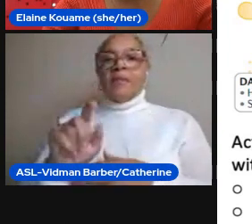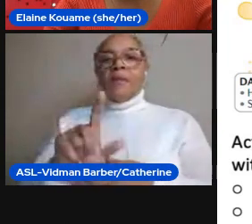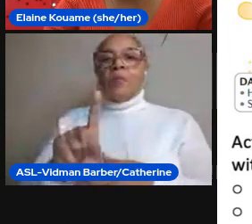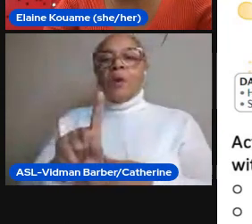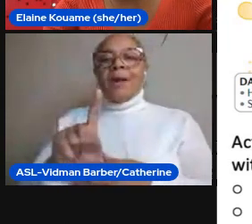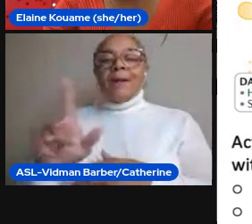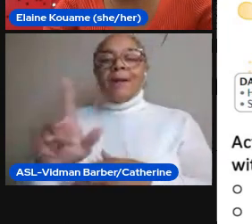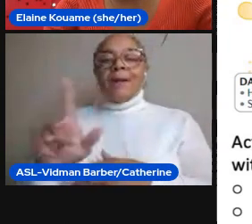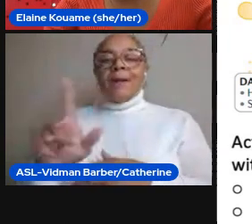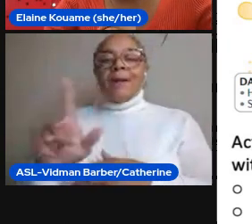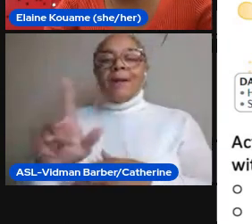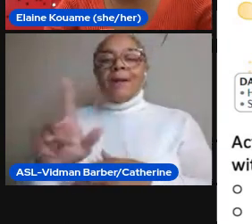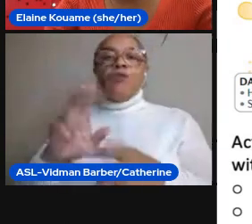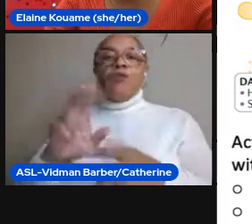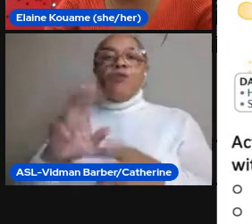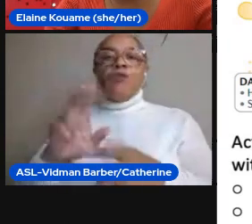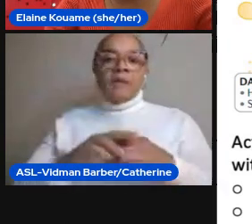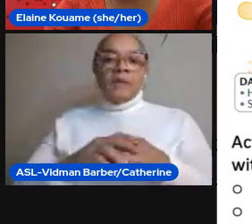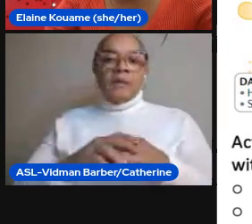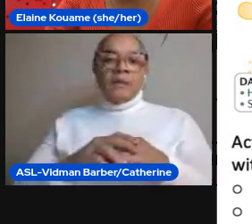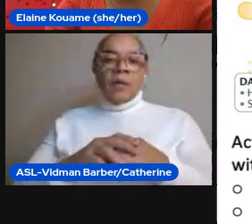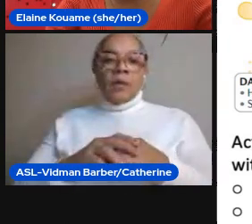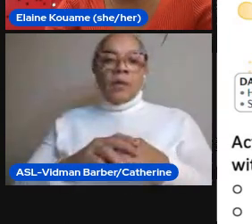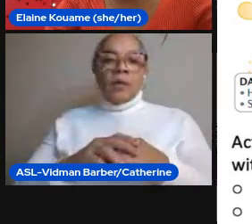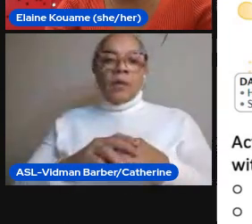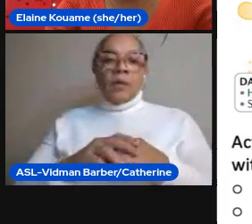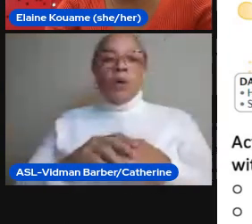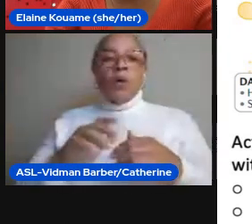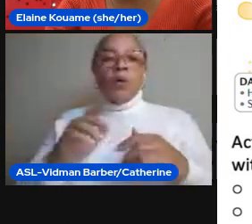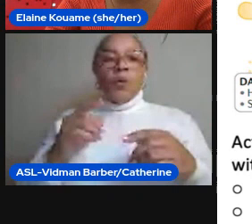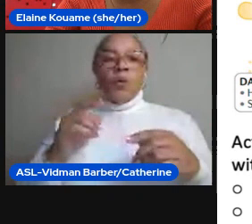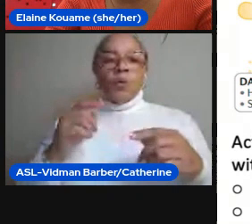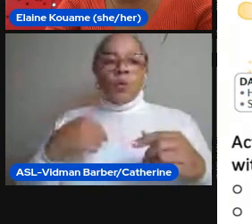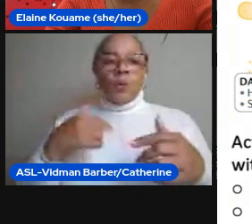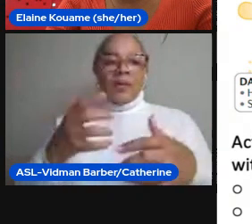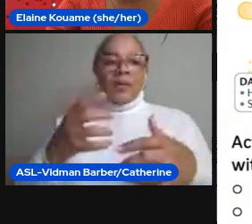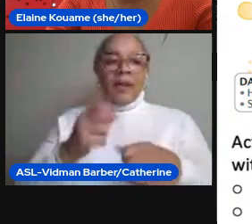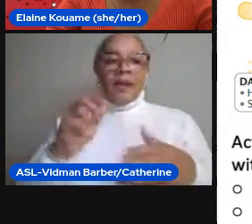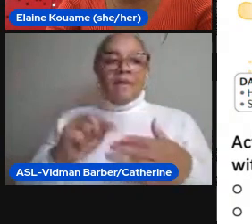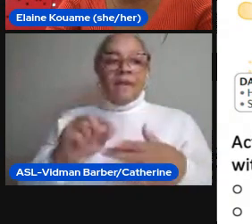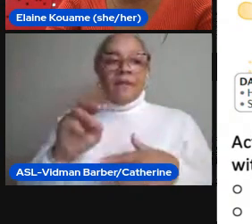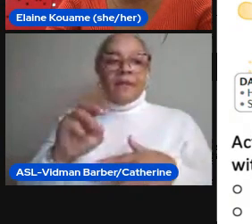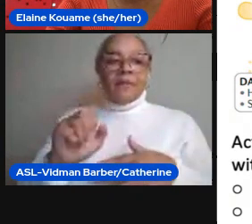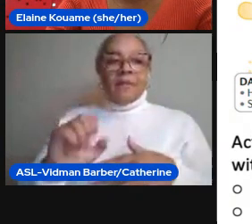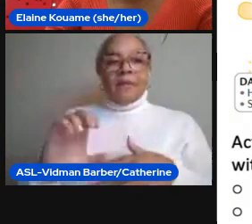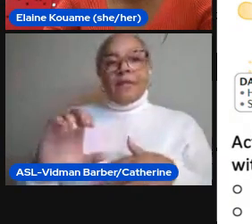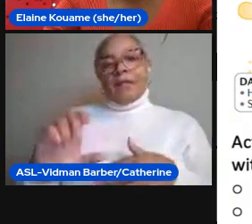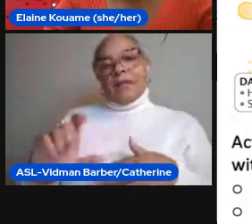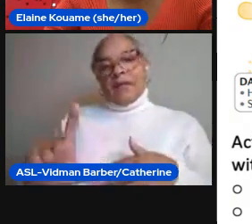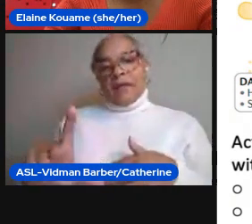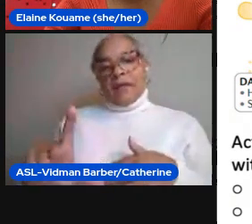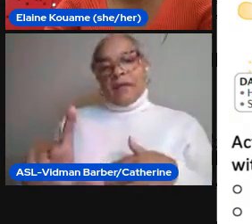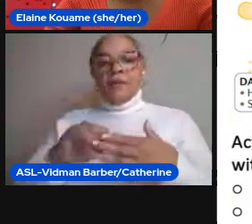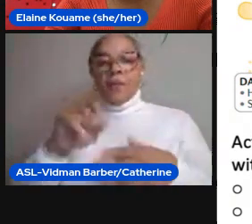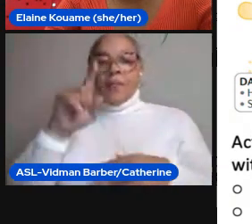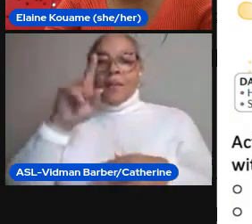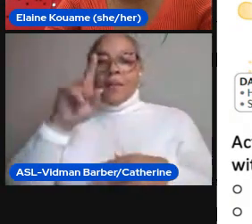we generated, we got this MLKL knockout mice. So these mice cannot